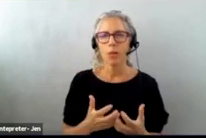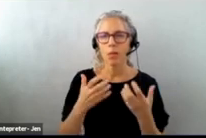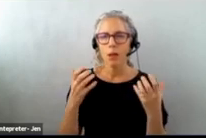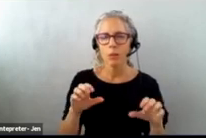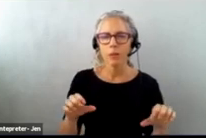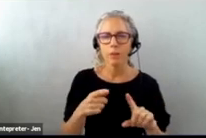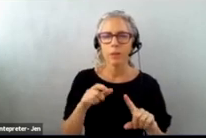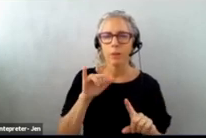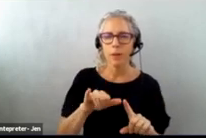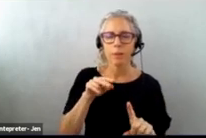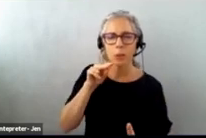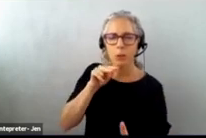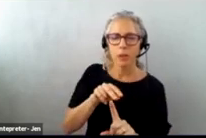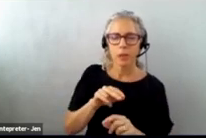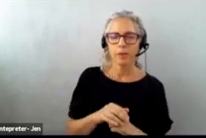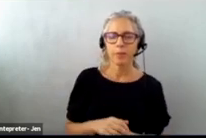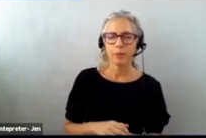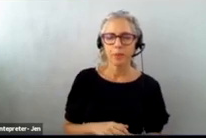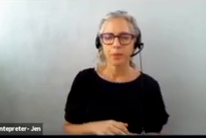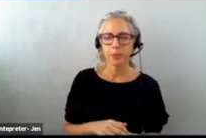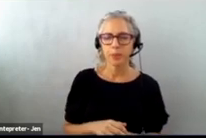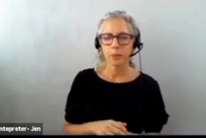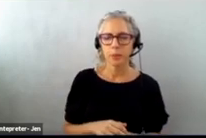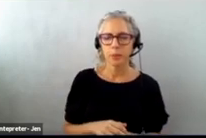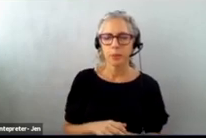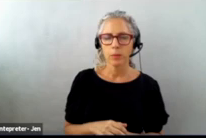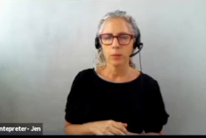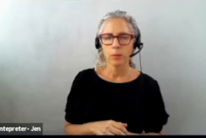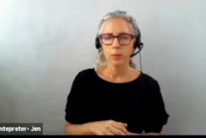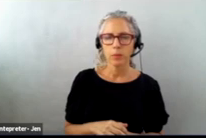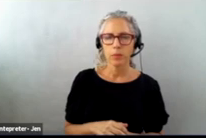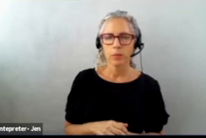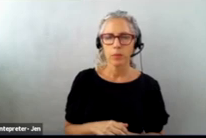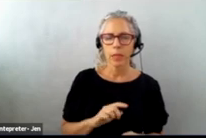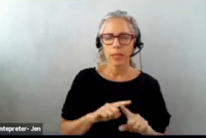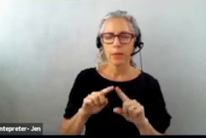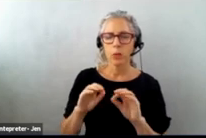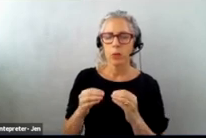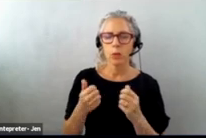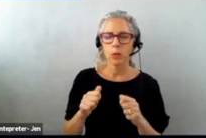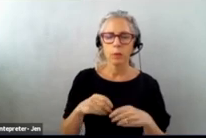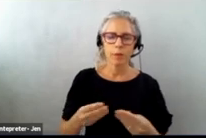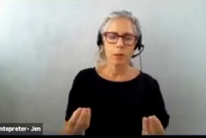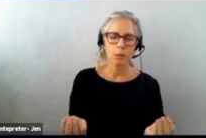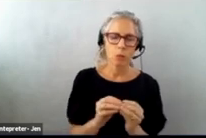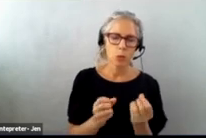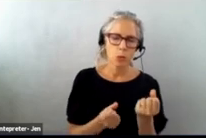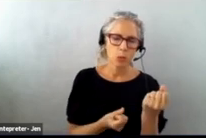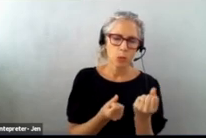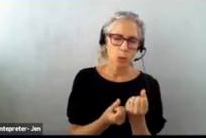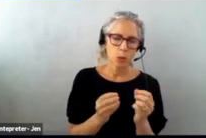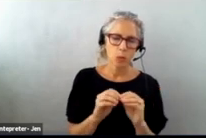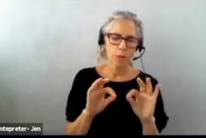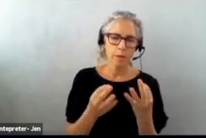done from that side in terms of different organizations trying to provide more support, more